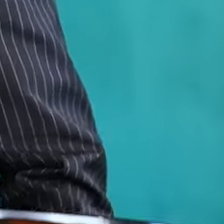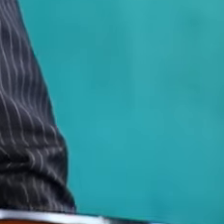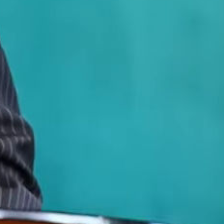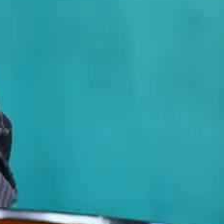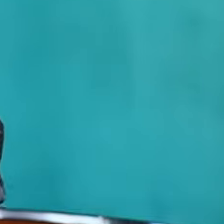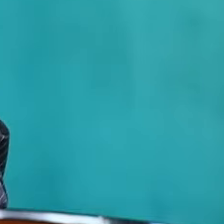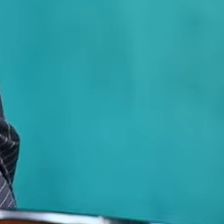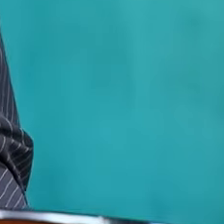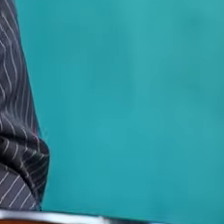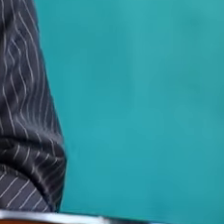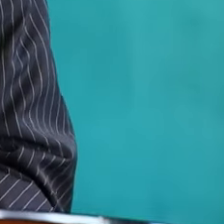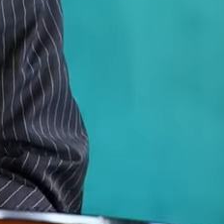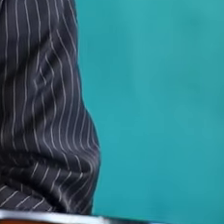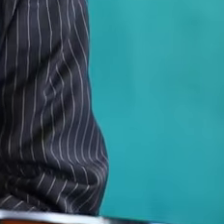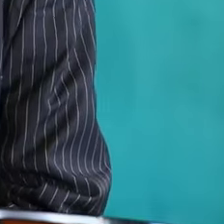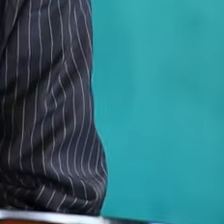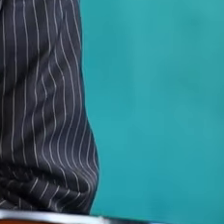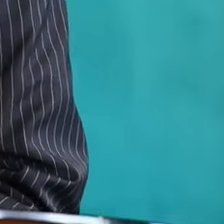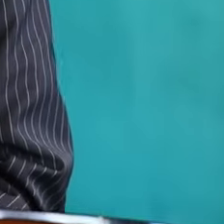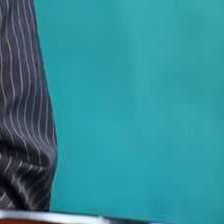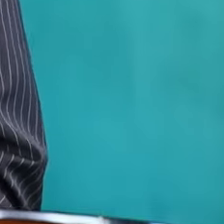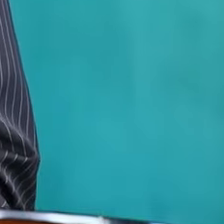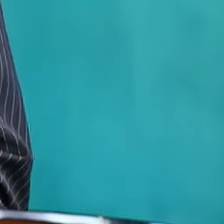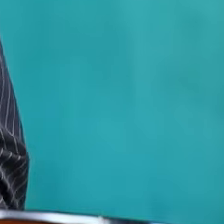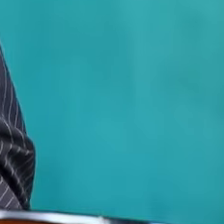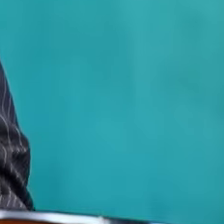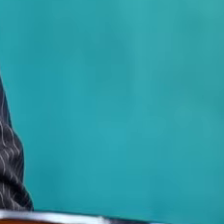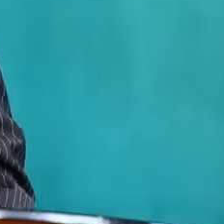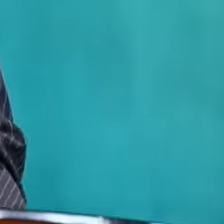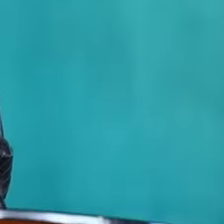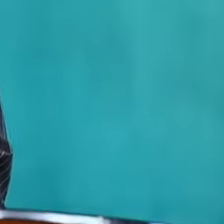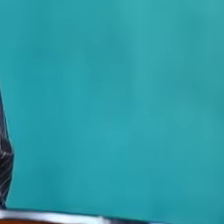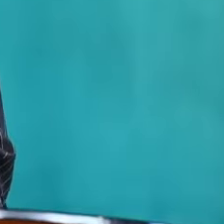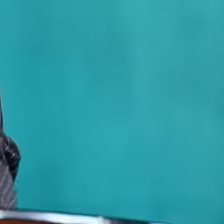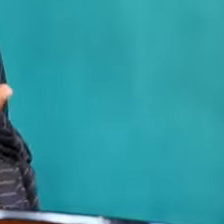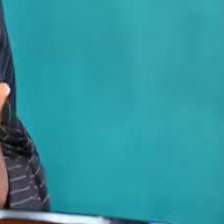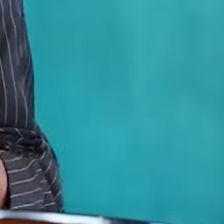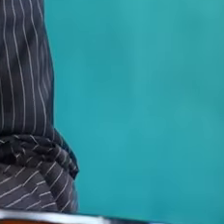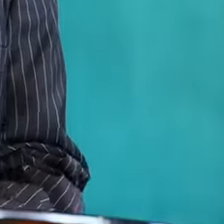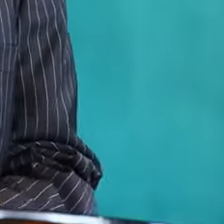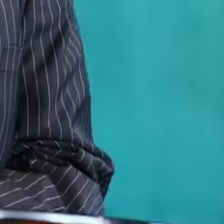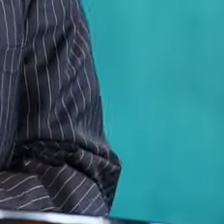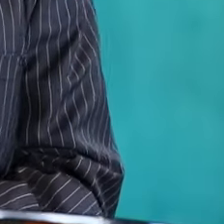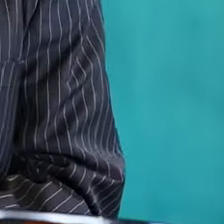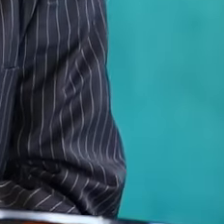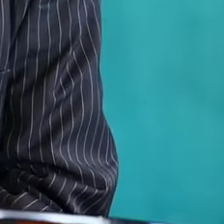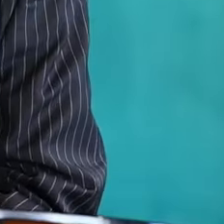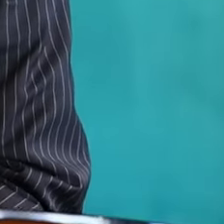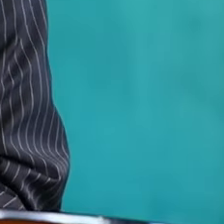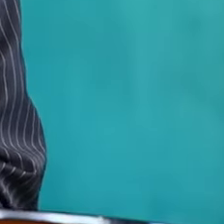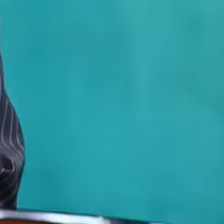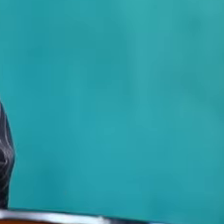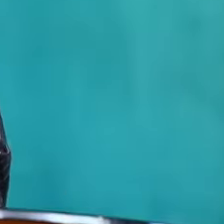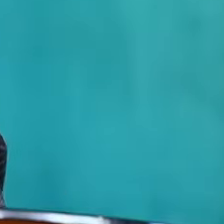woman who came to Jesus with an alabaster flask of a very expensive ointment.